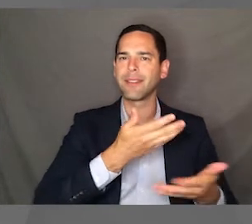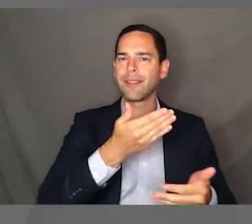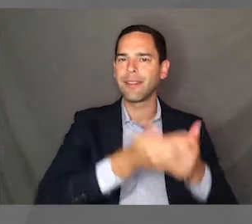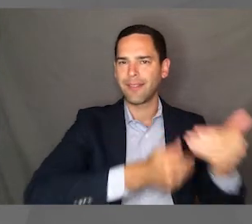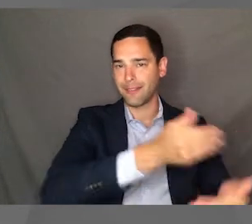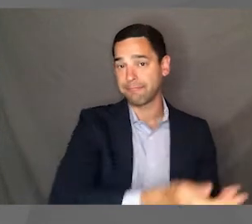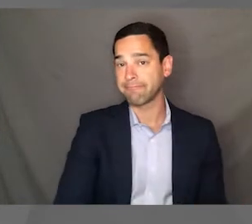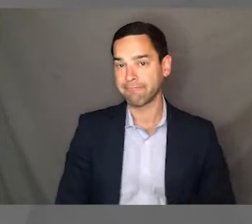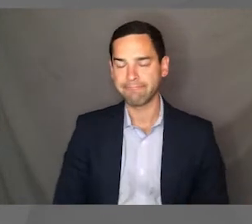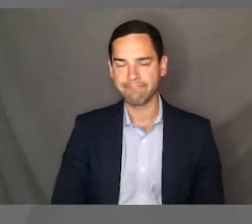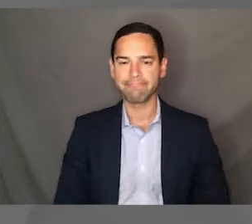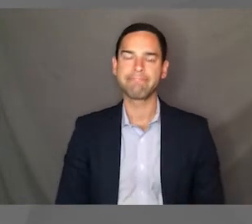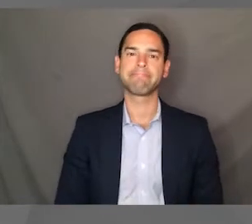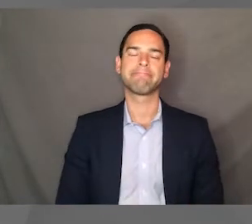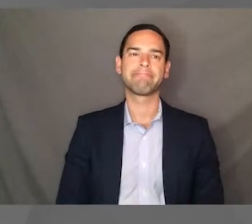forward. And